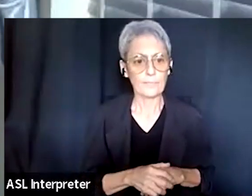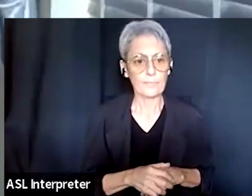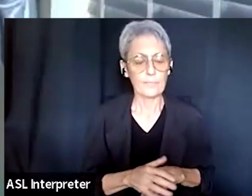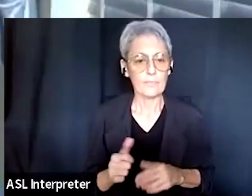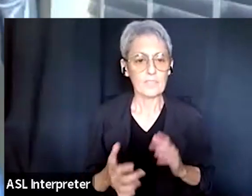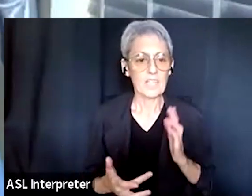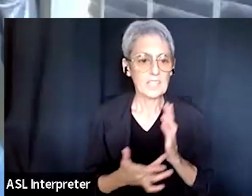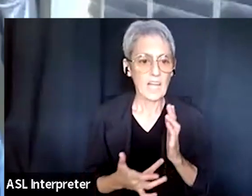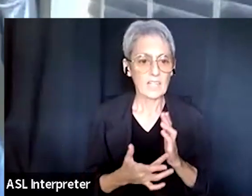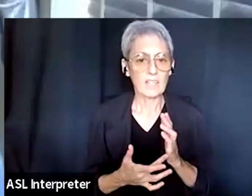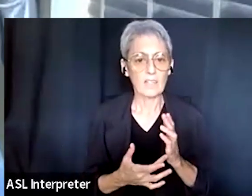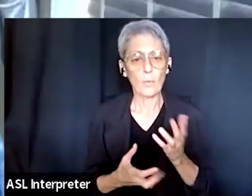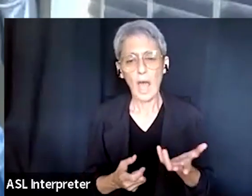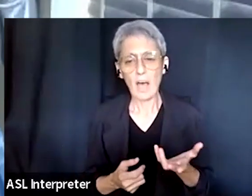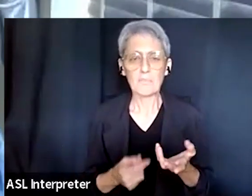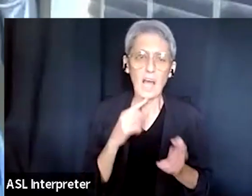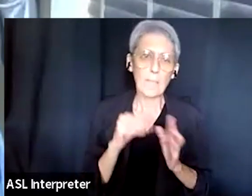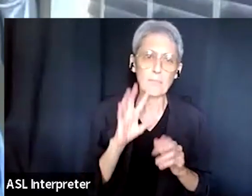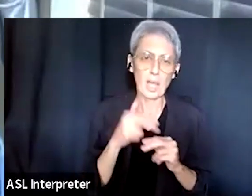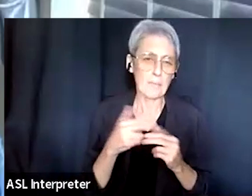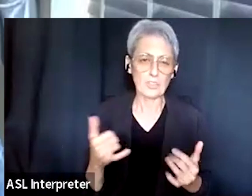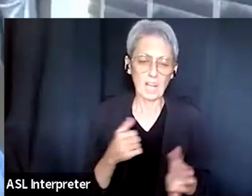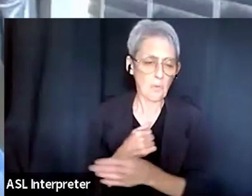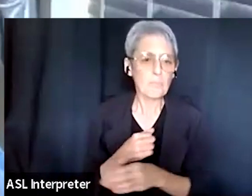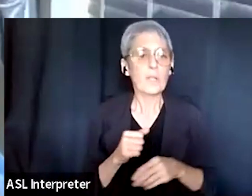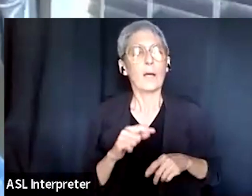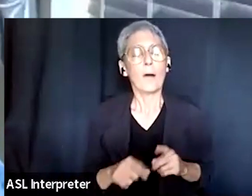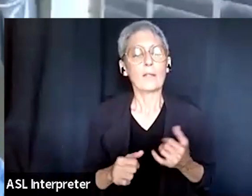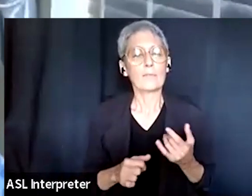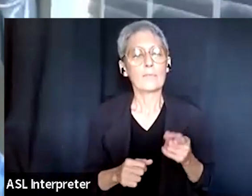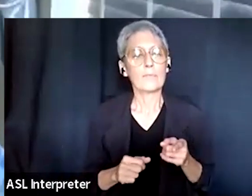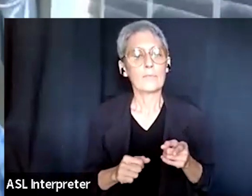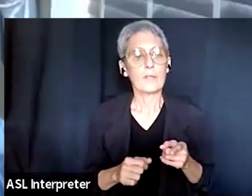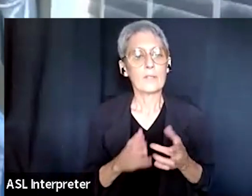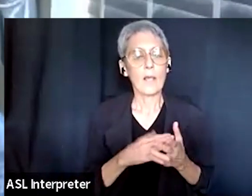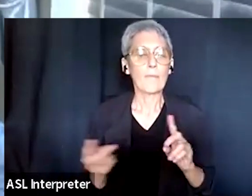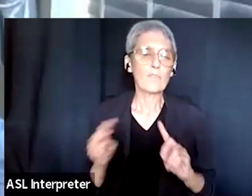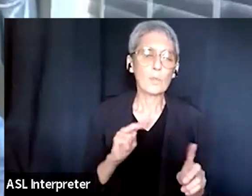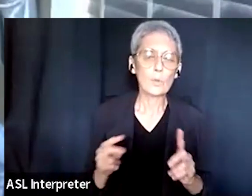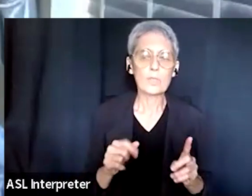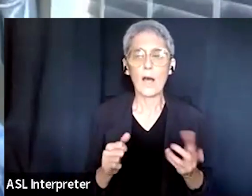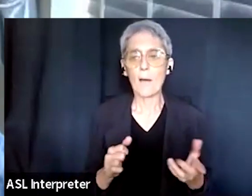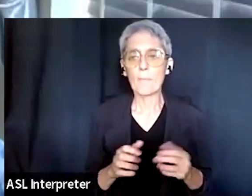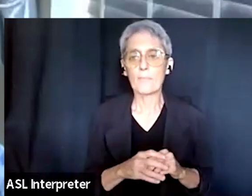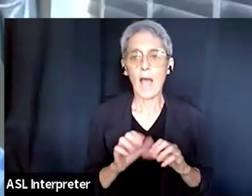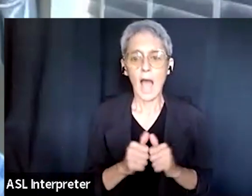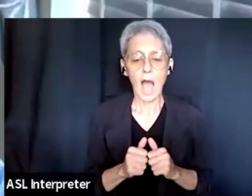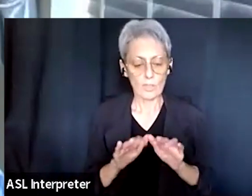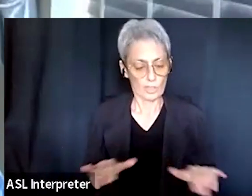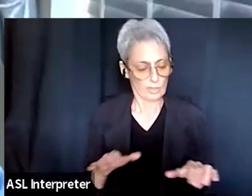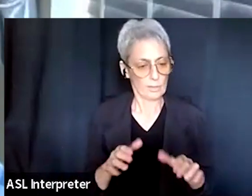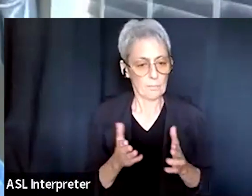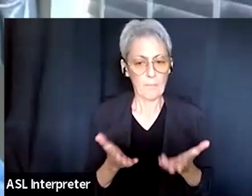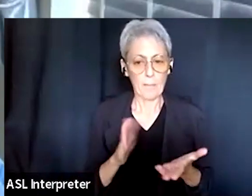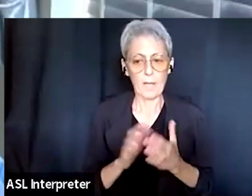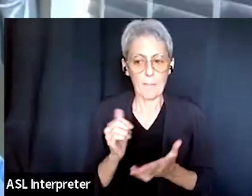spoken about today, but some views of how children might be helped. The child seems